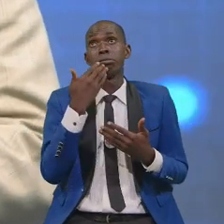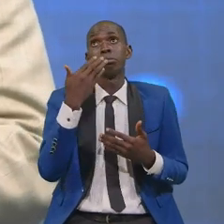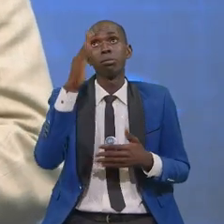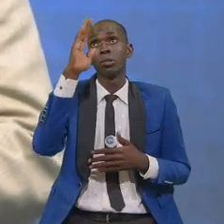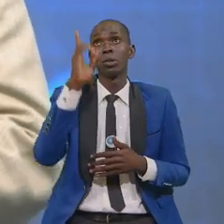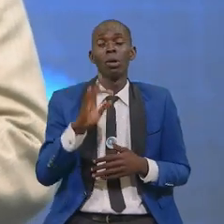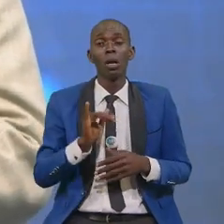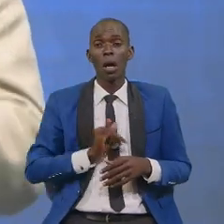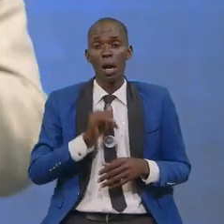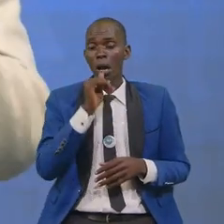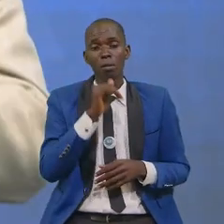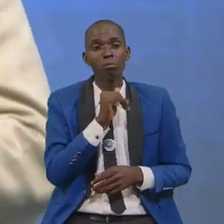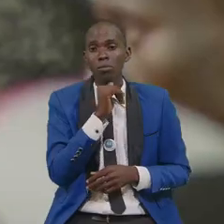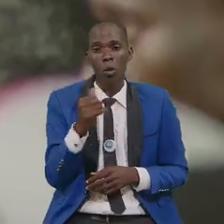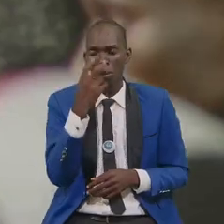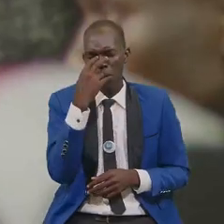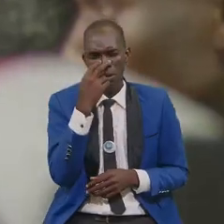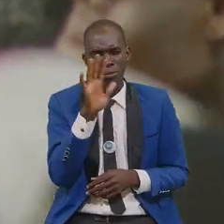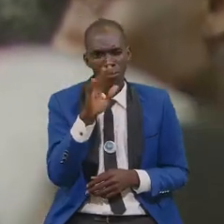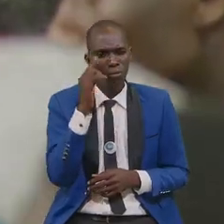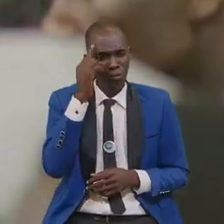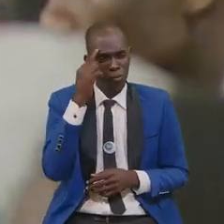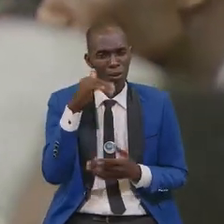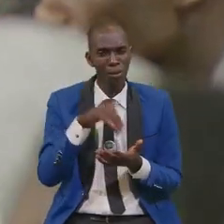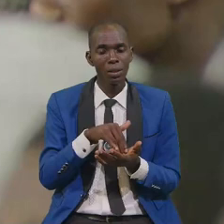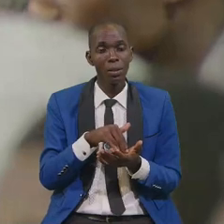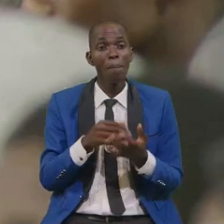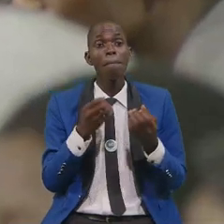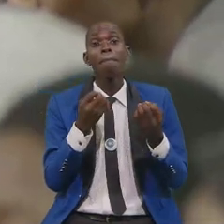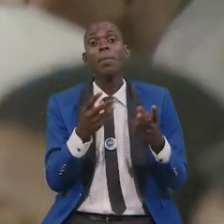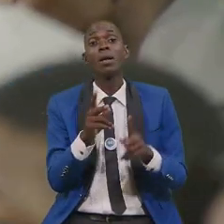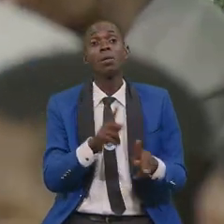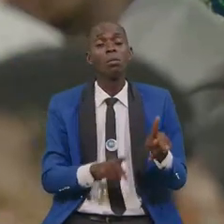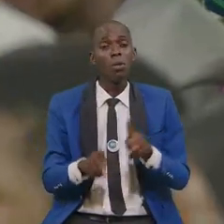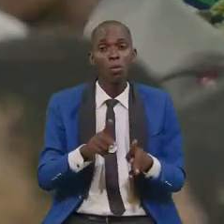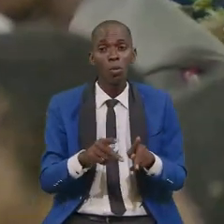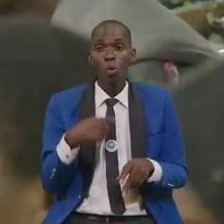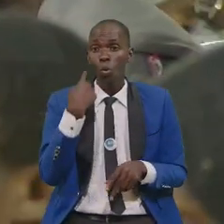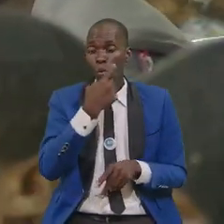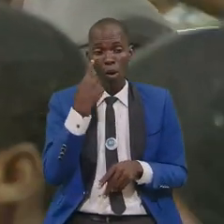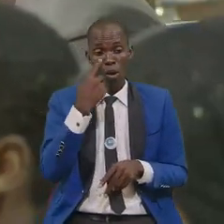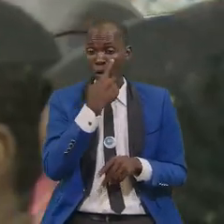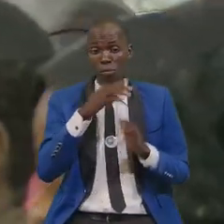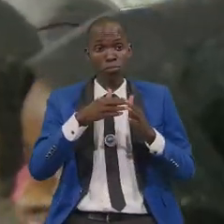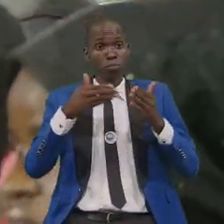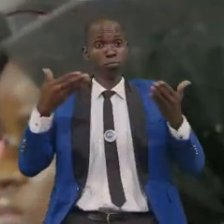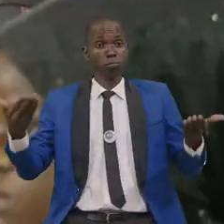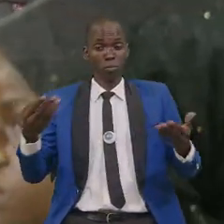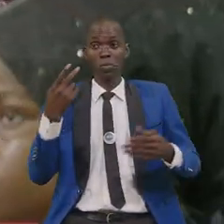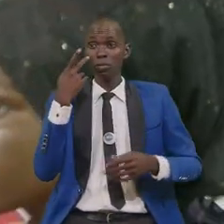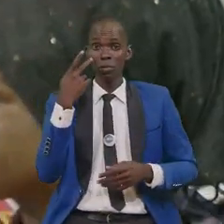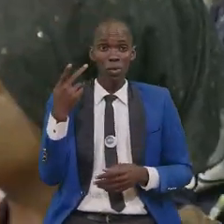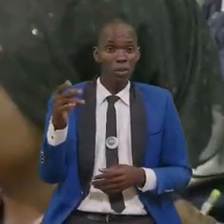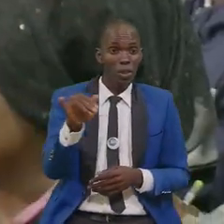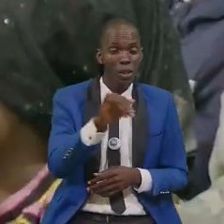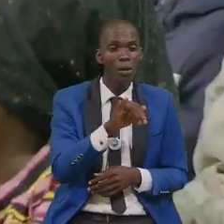not blind. Think again. Many people who see with their eyes, they